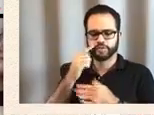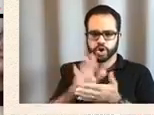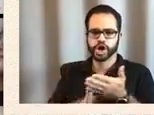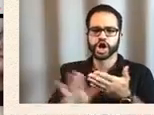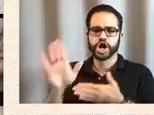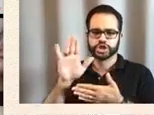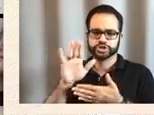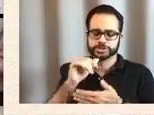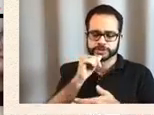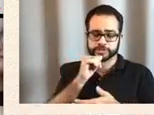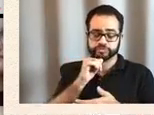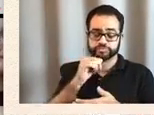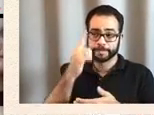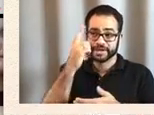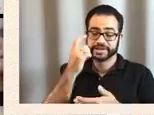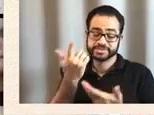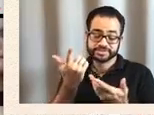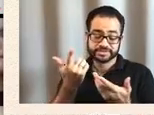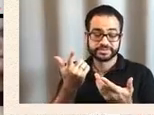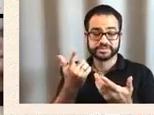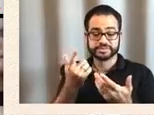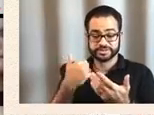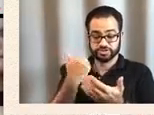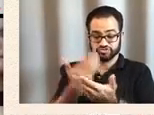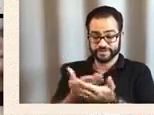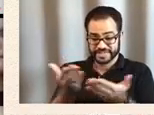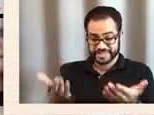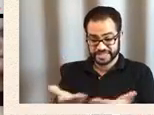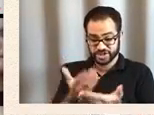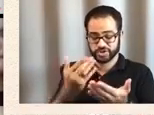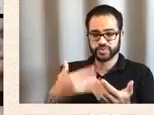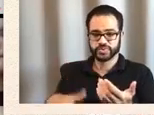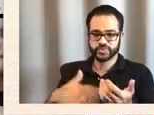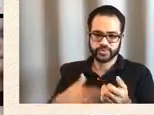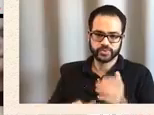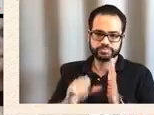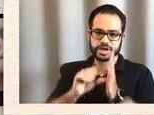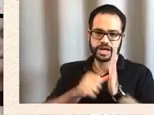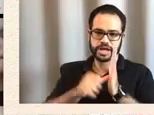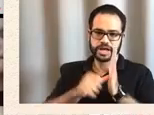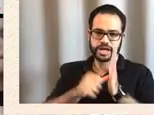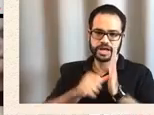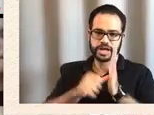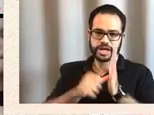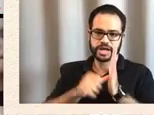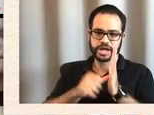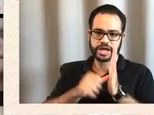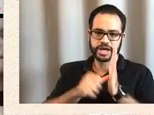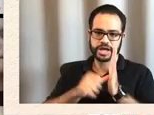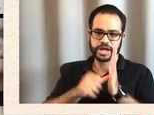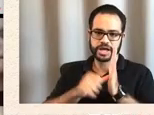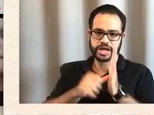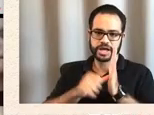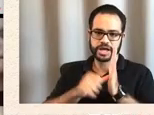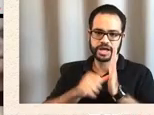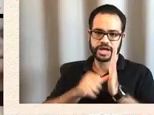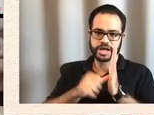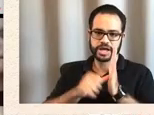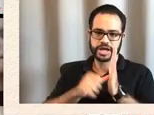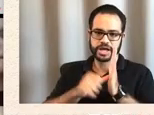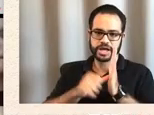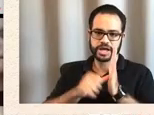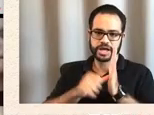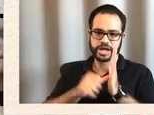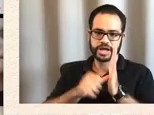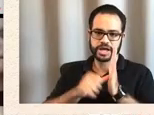believe it or not, like getting here is obviously really impressive for all of you panelists, but there are still plenty of challenges in college as